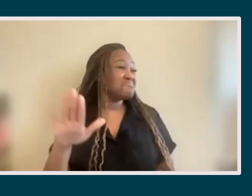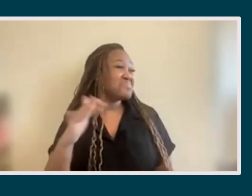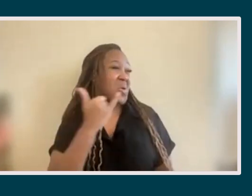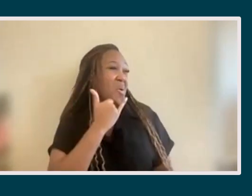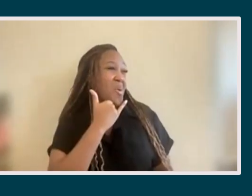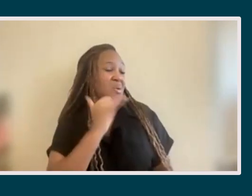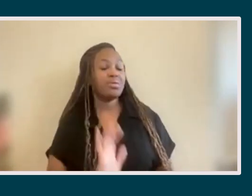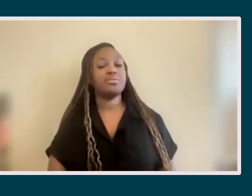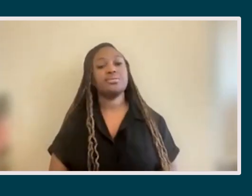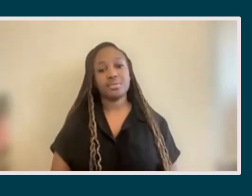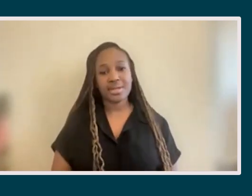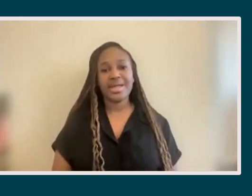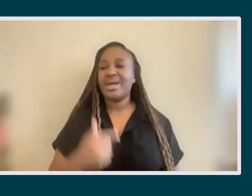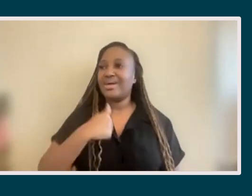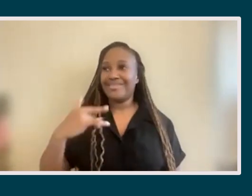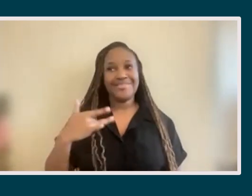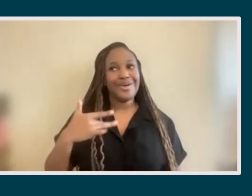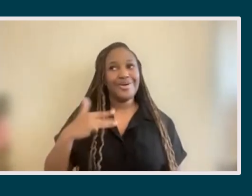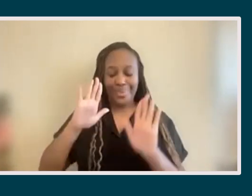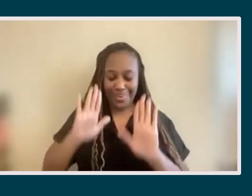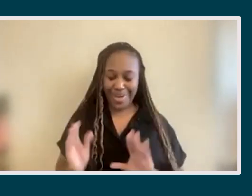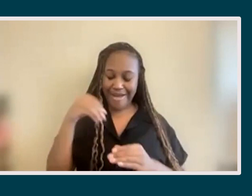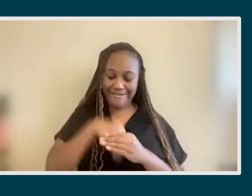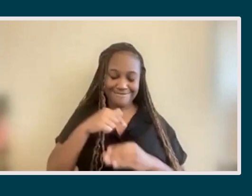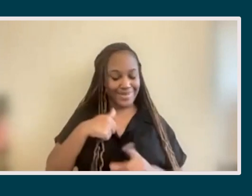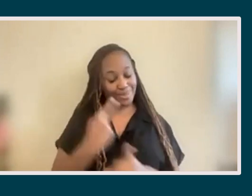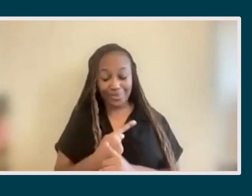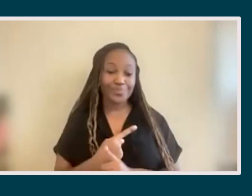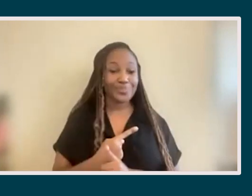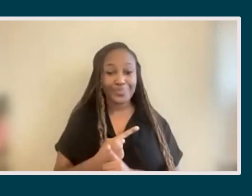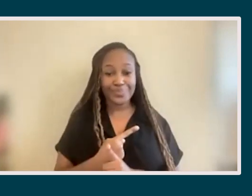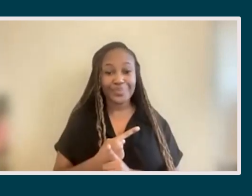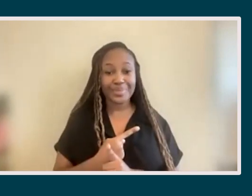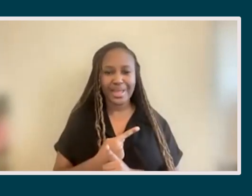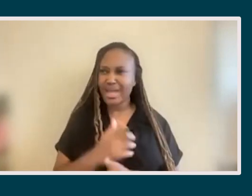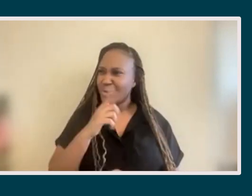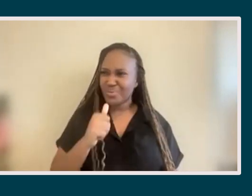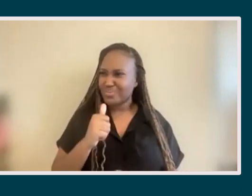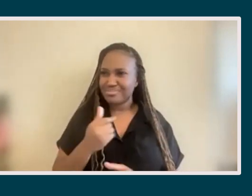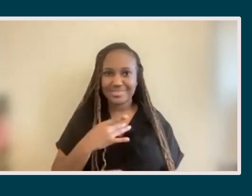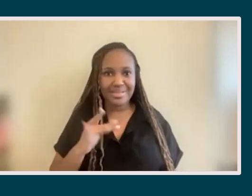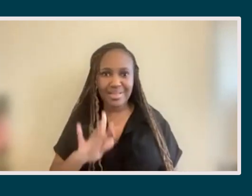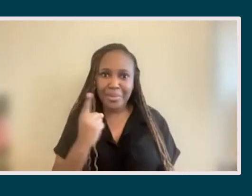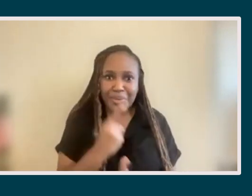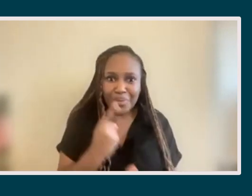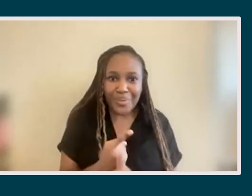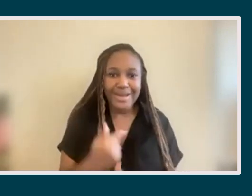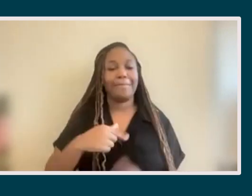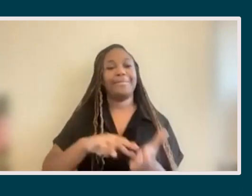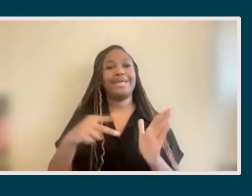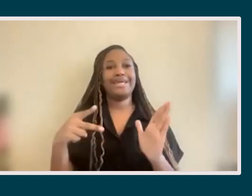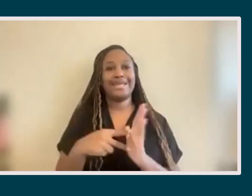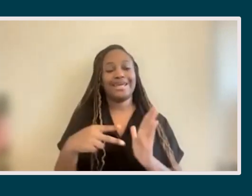wrong. And gosh, that feels good. And who doesn't like being right? And I mean that in the